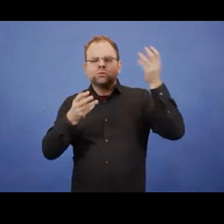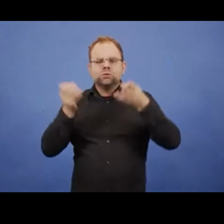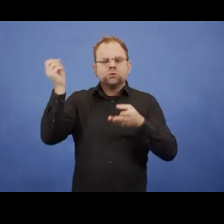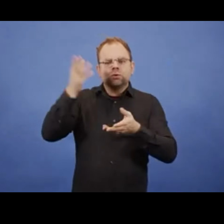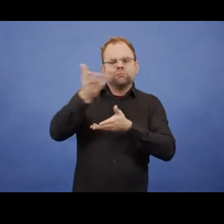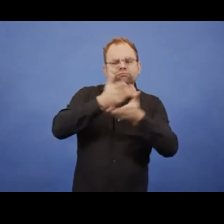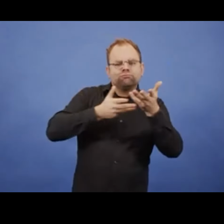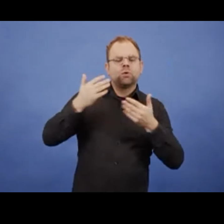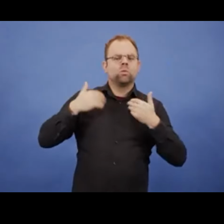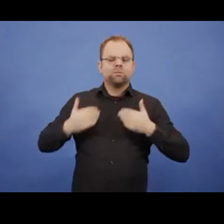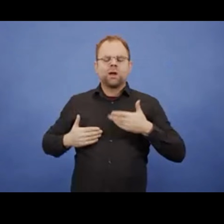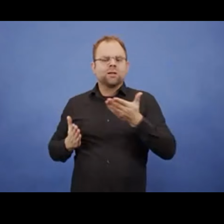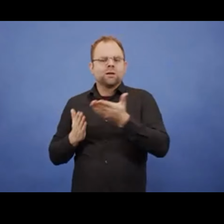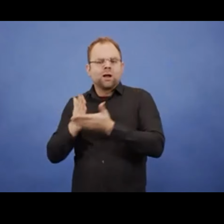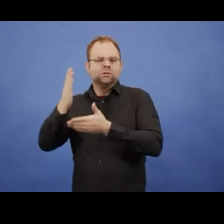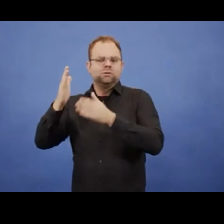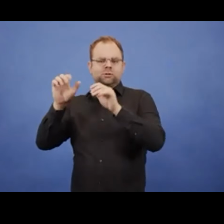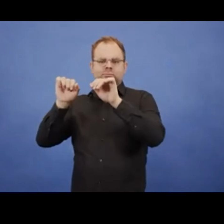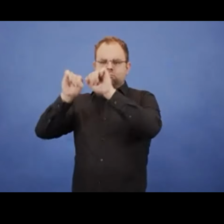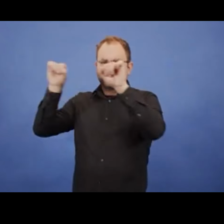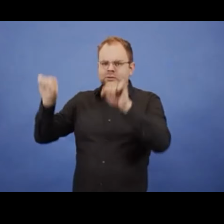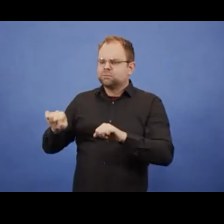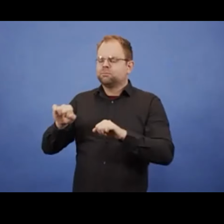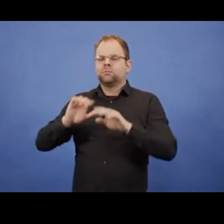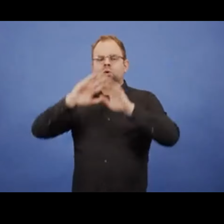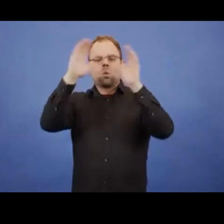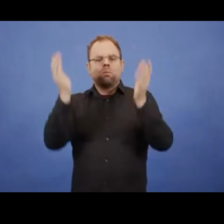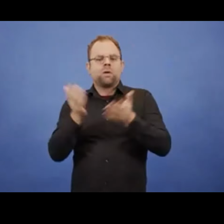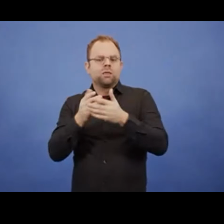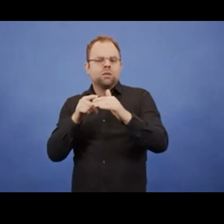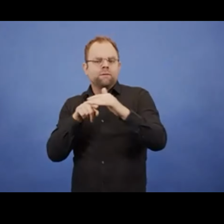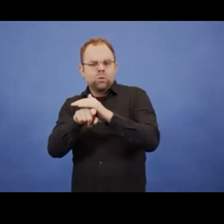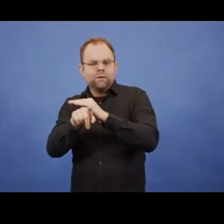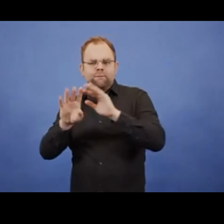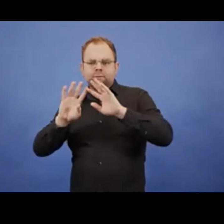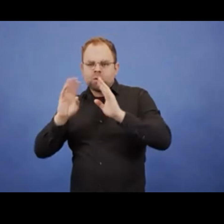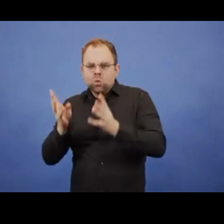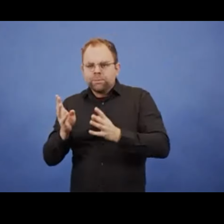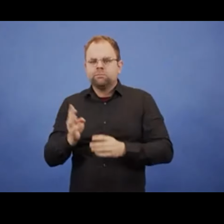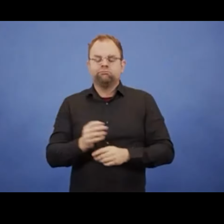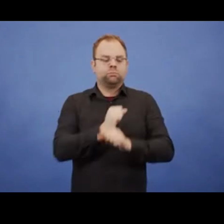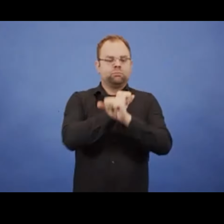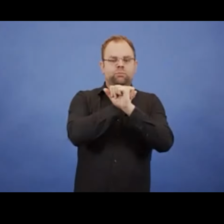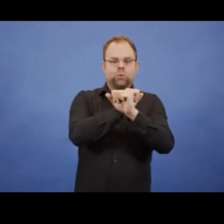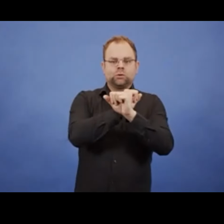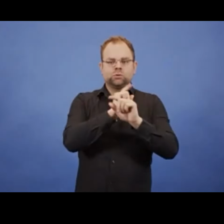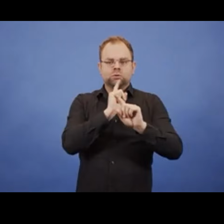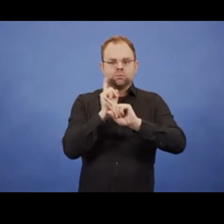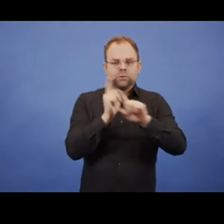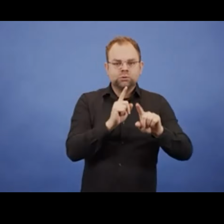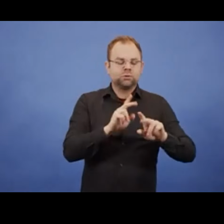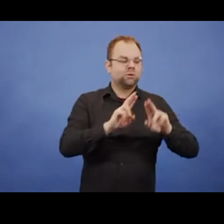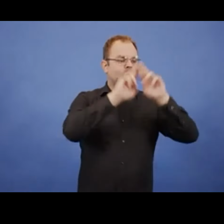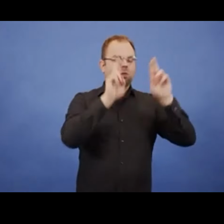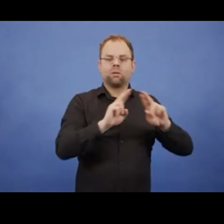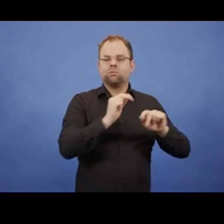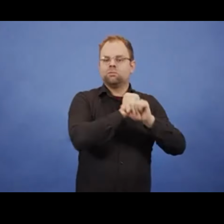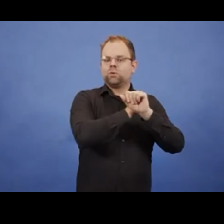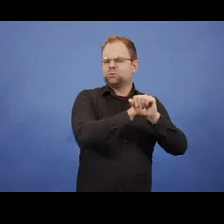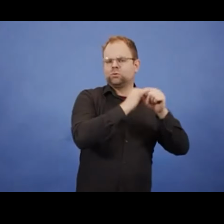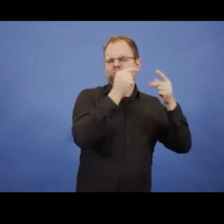response, etc. What would be 3 key asks that you would have for UNHCR, member